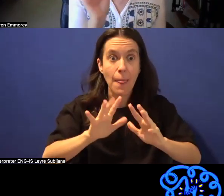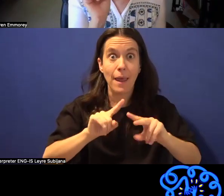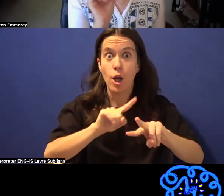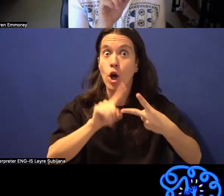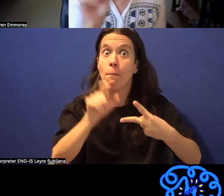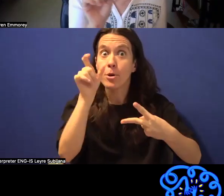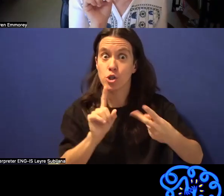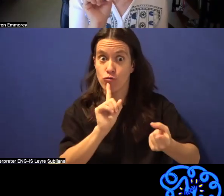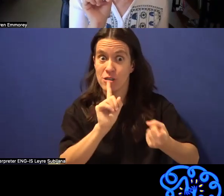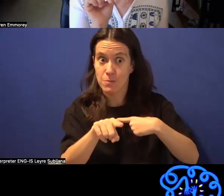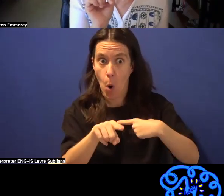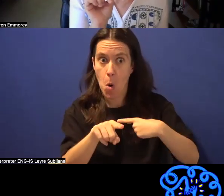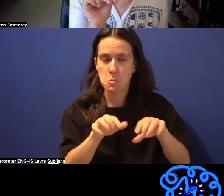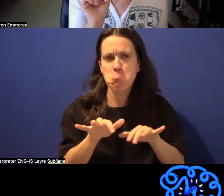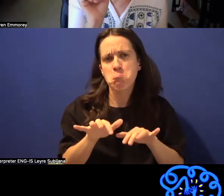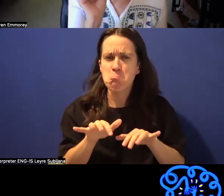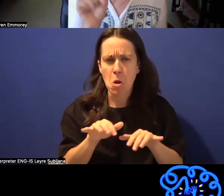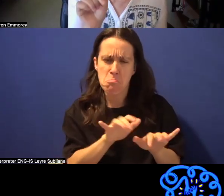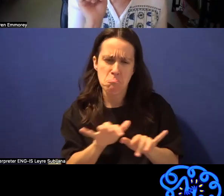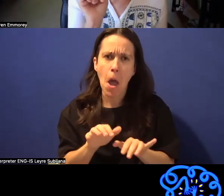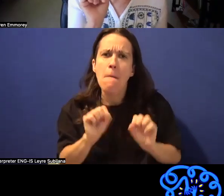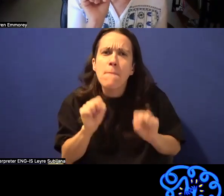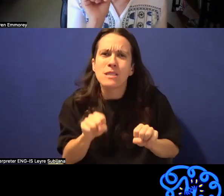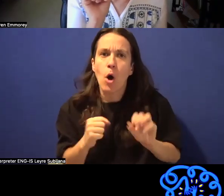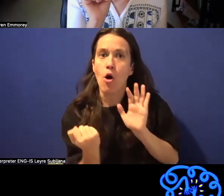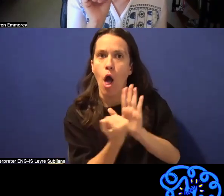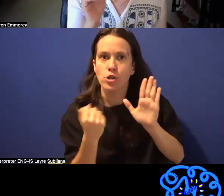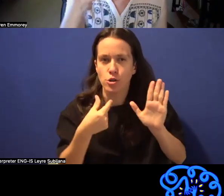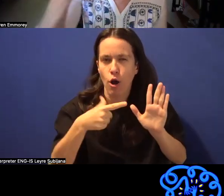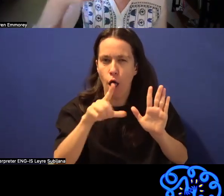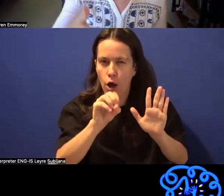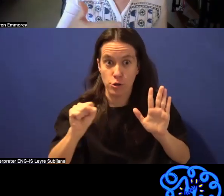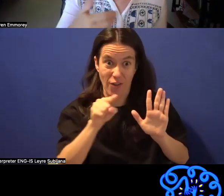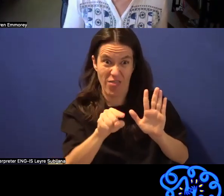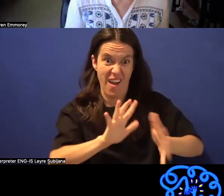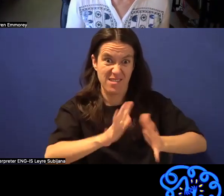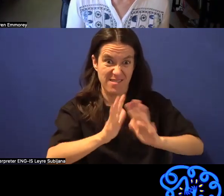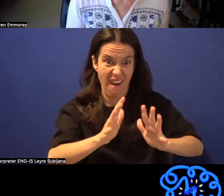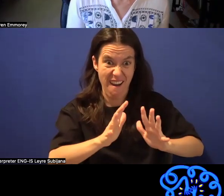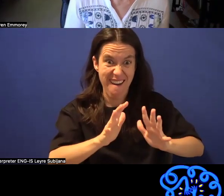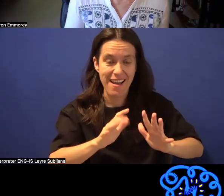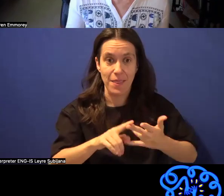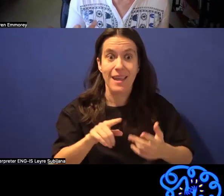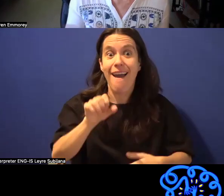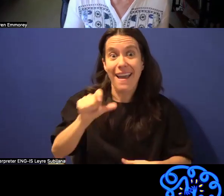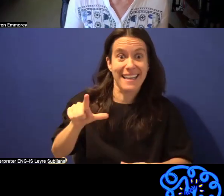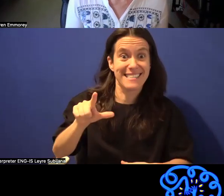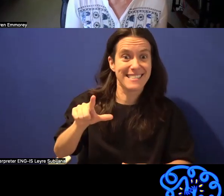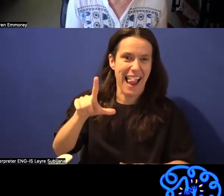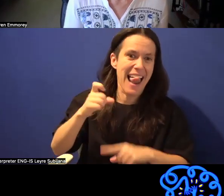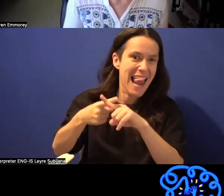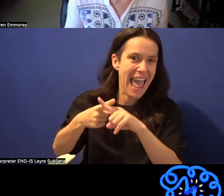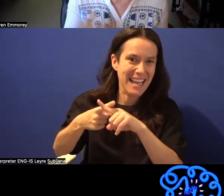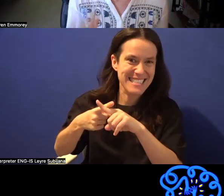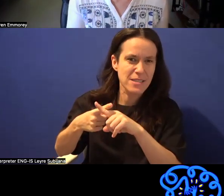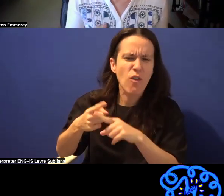type in a possible gloss for that sign. And then the signs from ASL Lex or from ASL Sign Bank